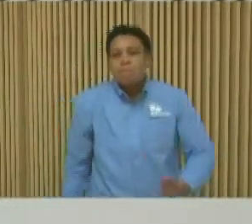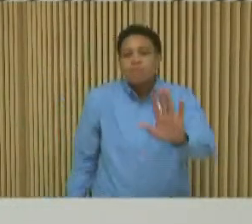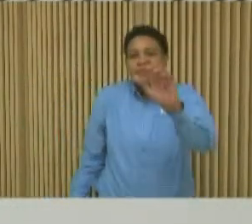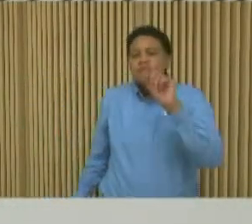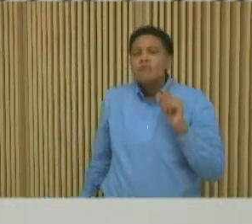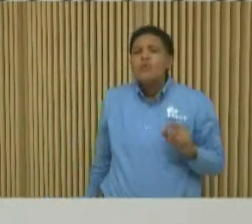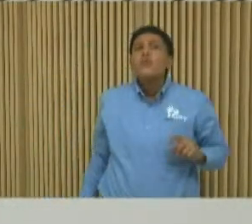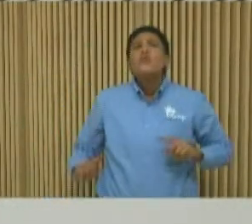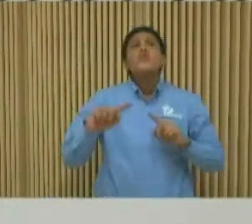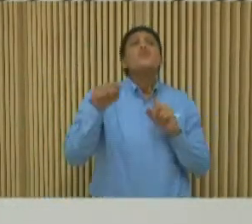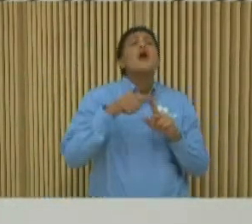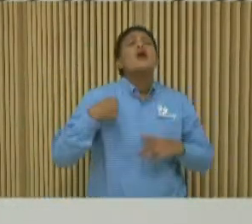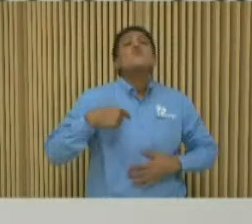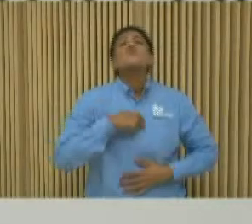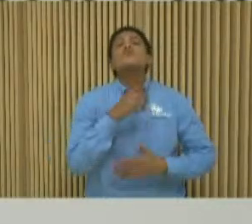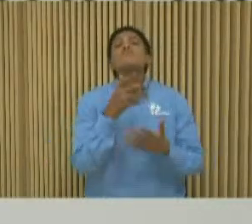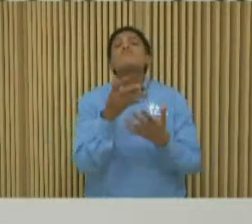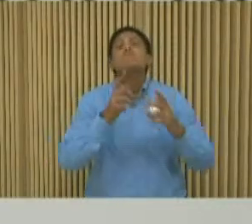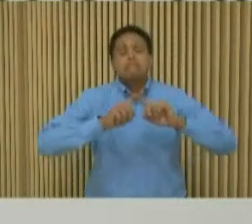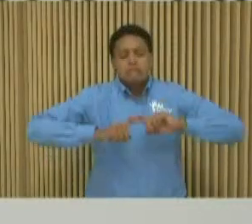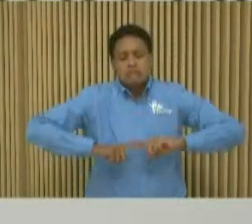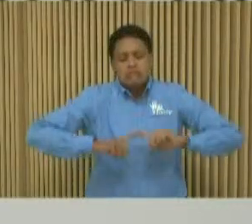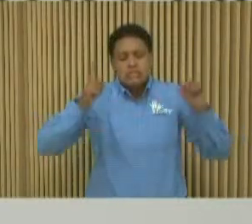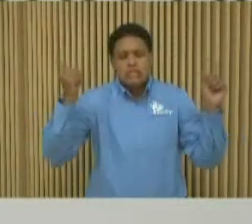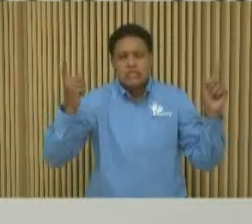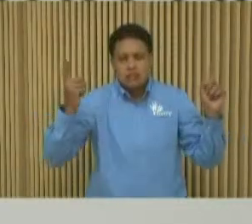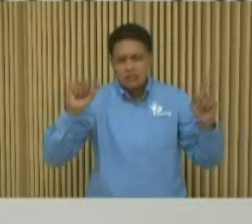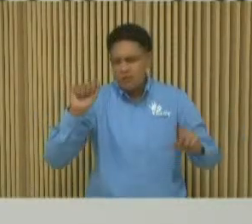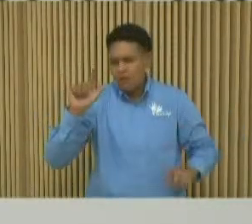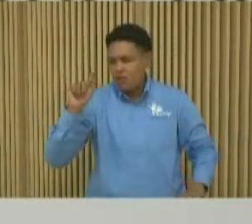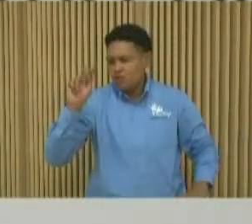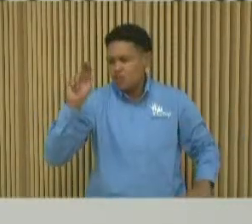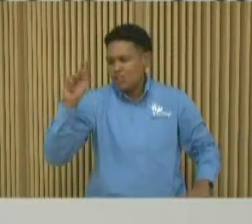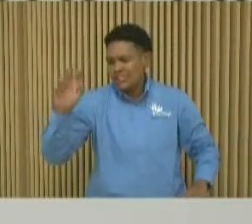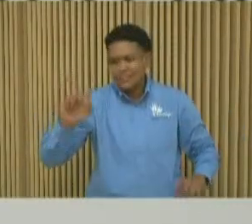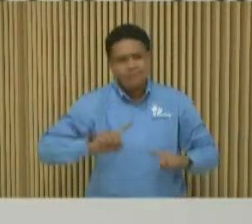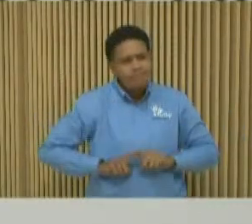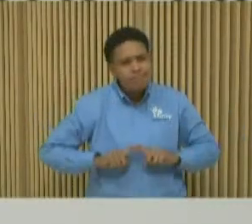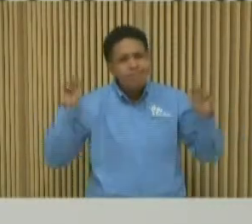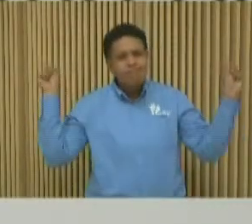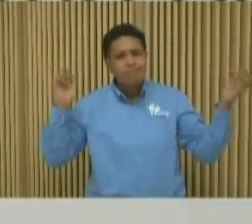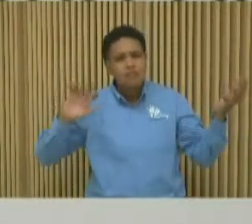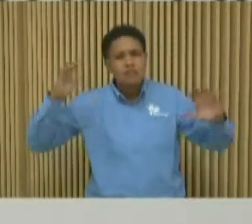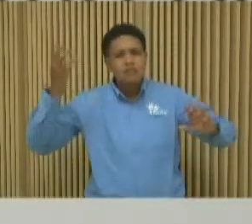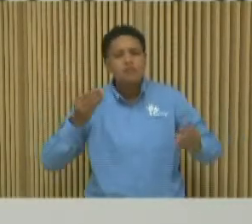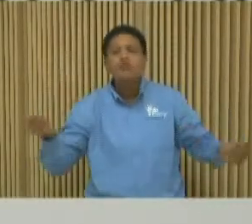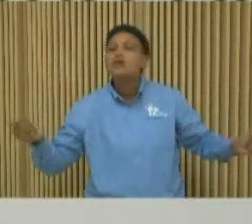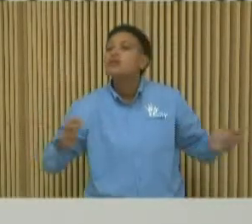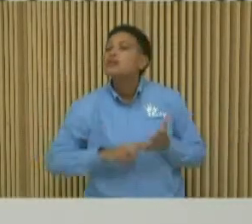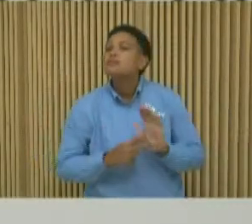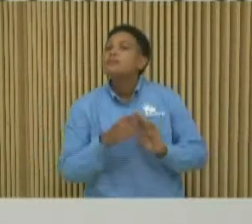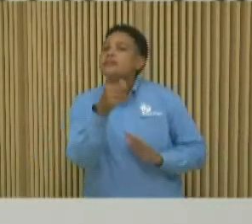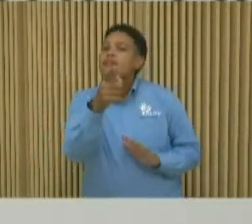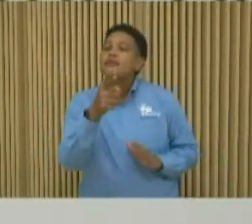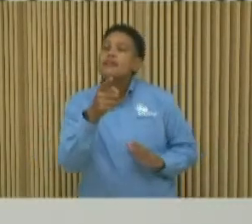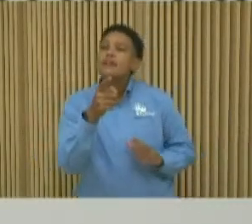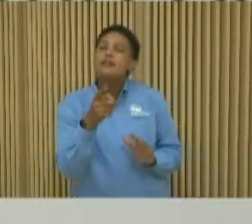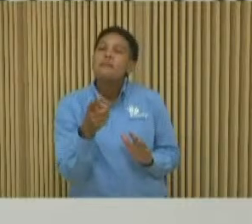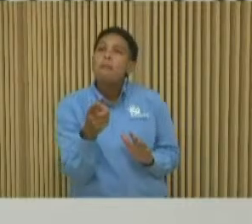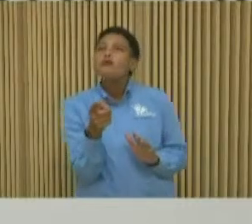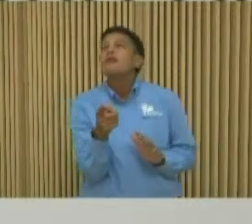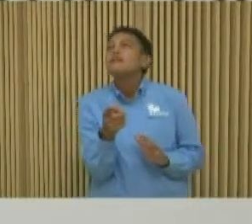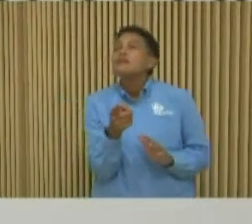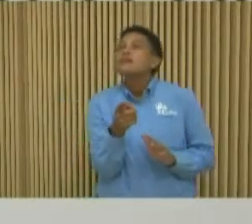So when we speak to alternative dispute resolution, it is the method that is used